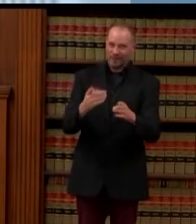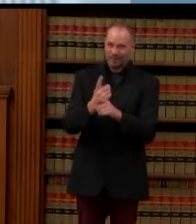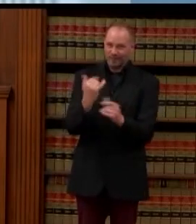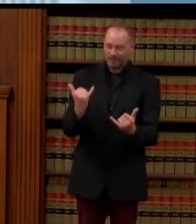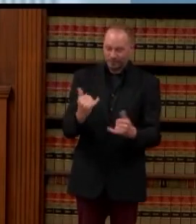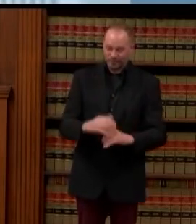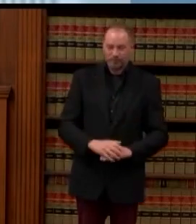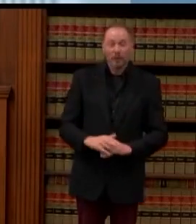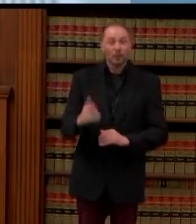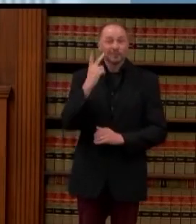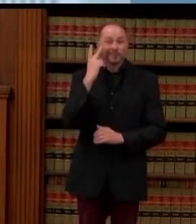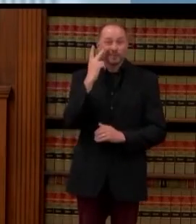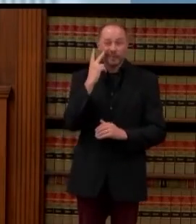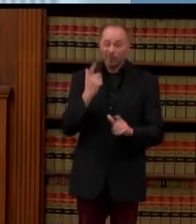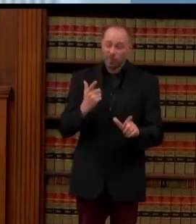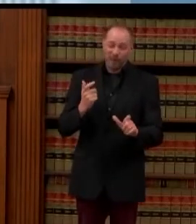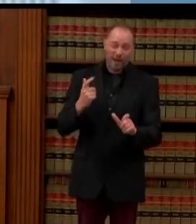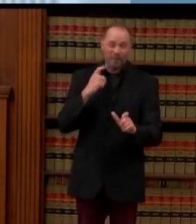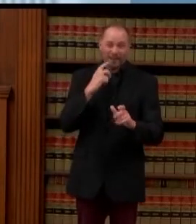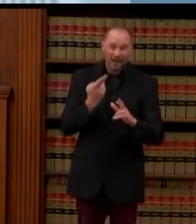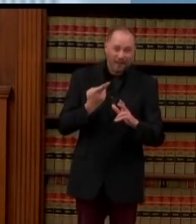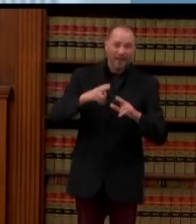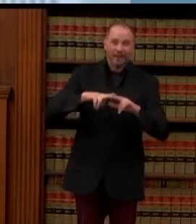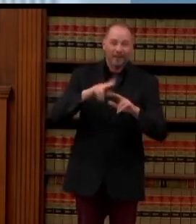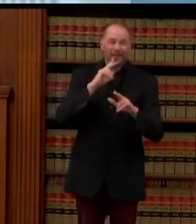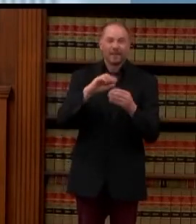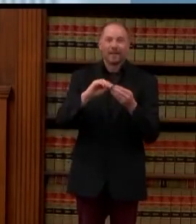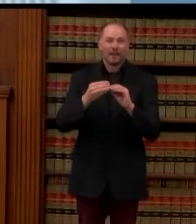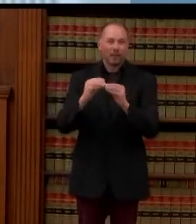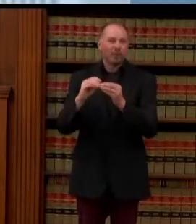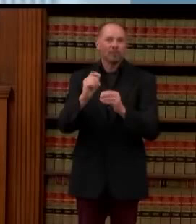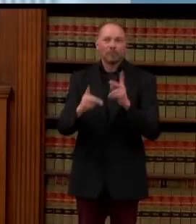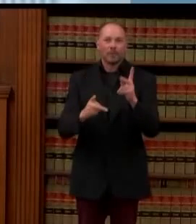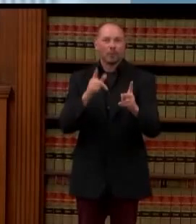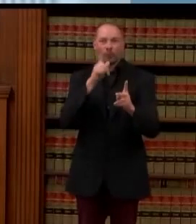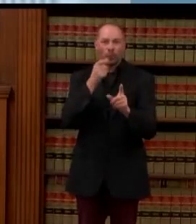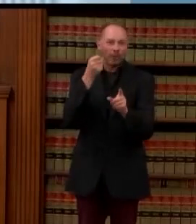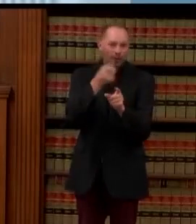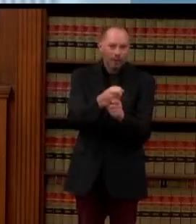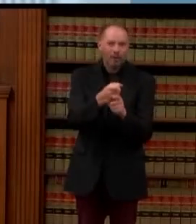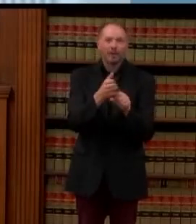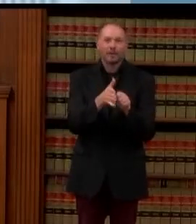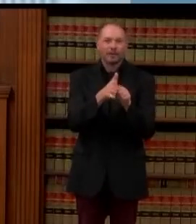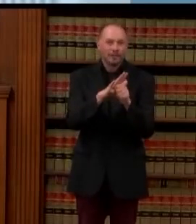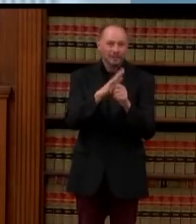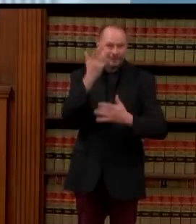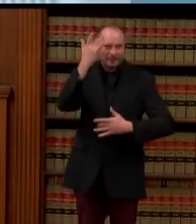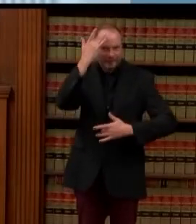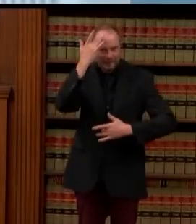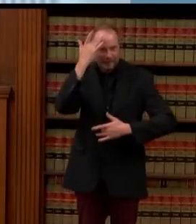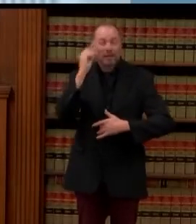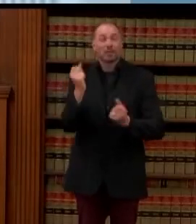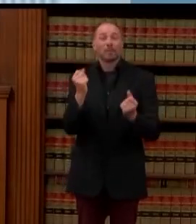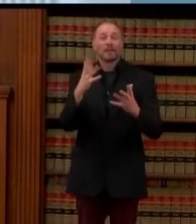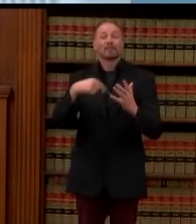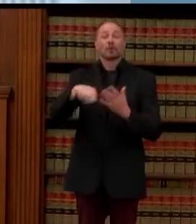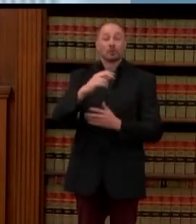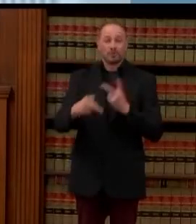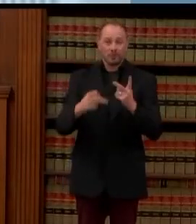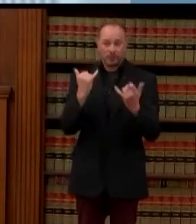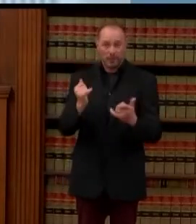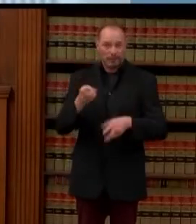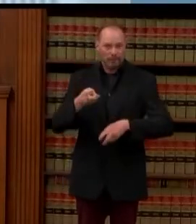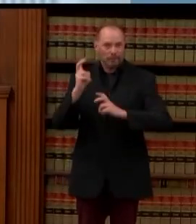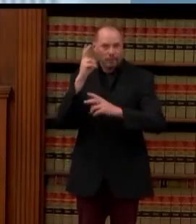We're seeing rapid, significant increases in the numbers of people getting sick, and many of those people ended up in the